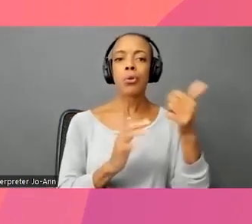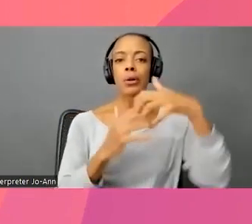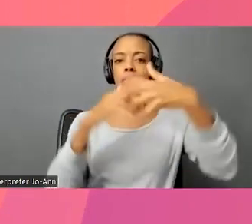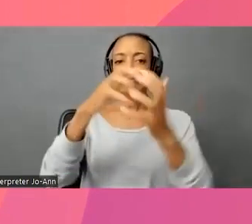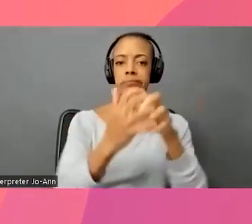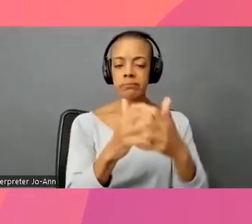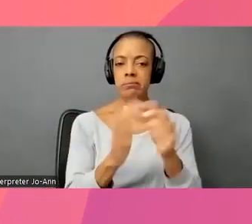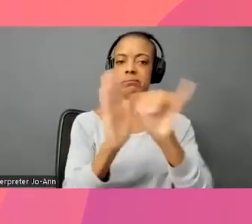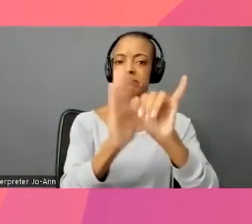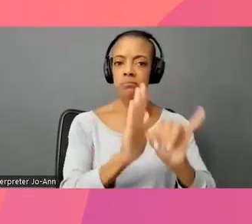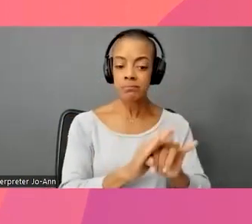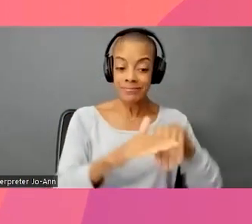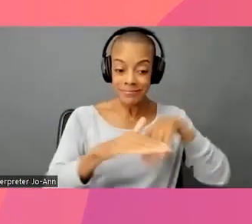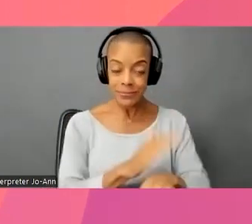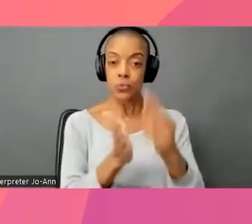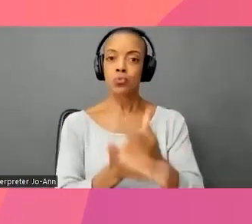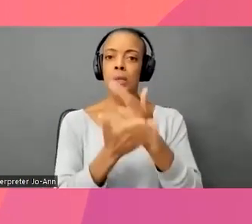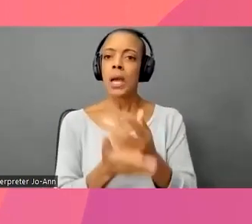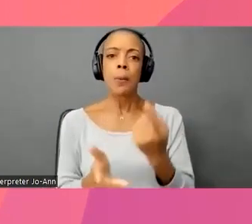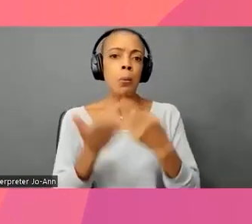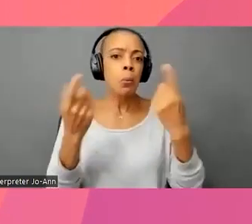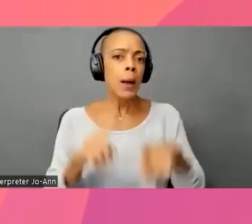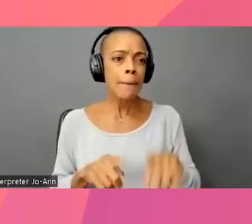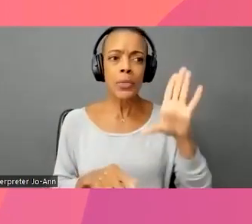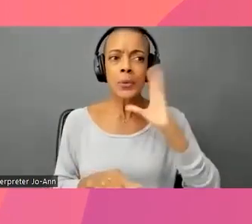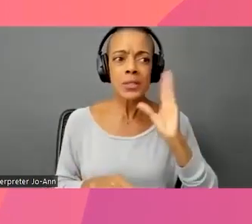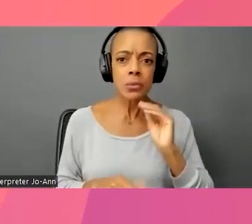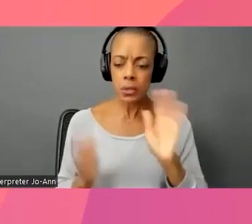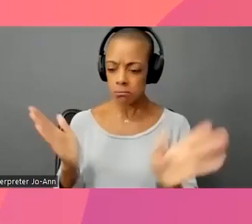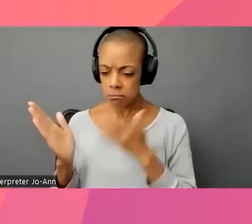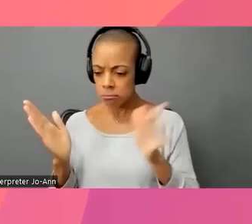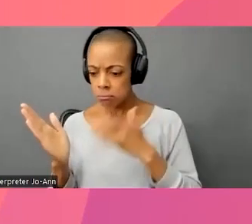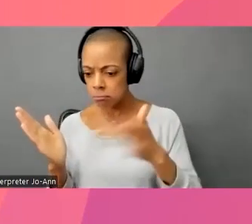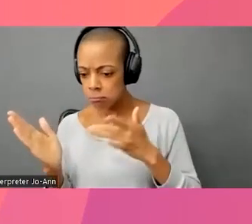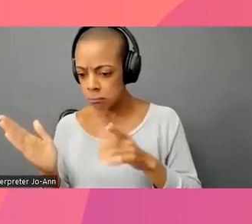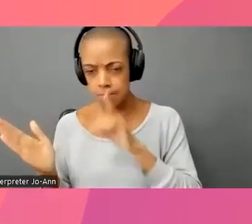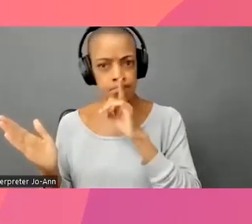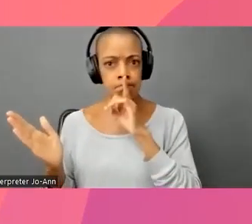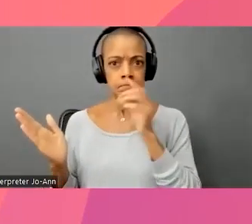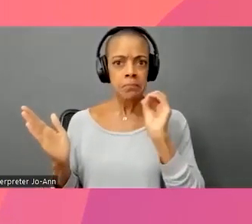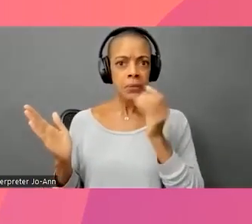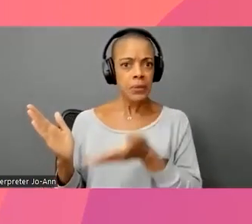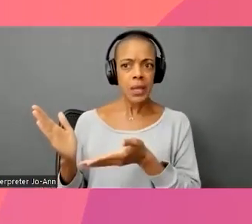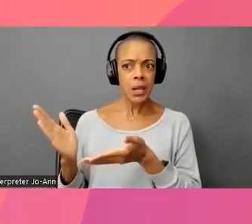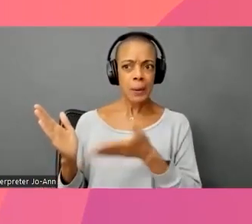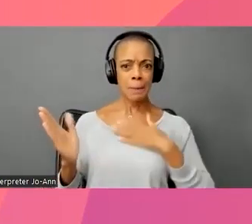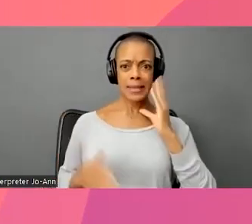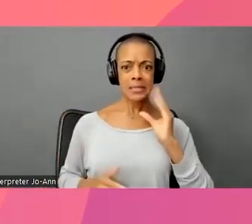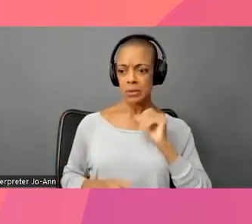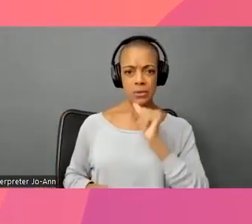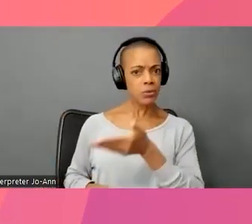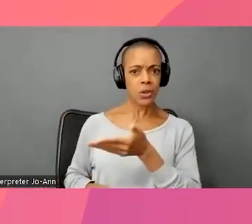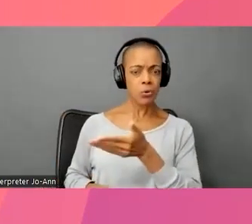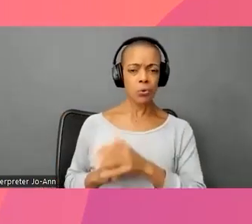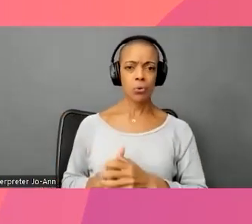identities, enter into rehabilitation. And I could not find anything that helped me understand what I was experiencing. This